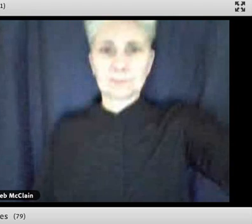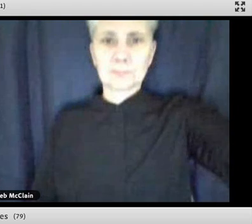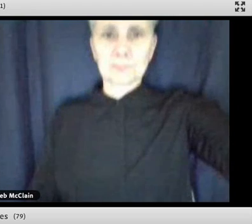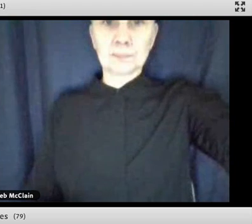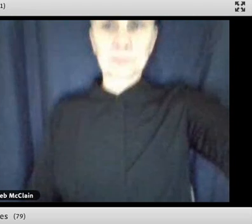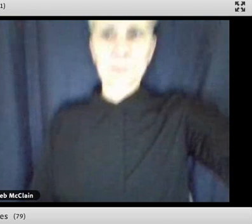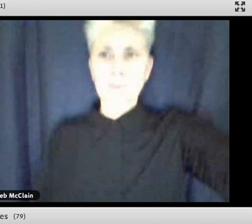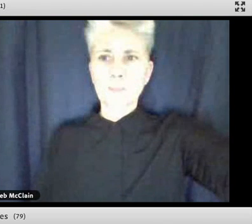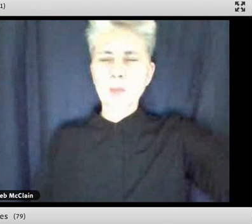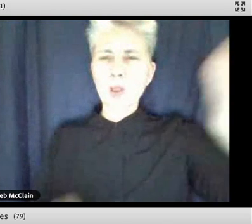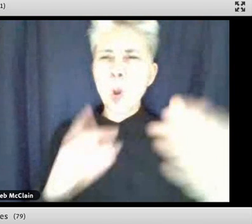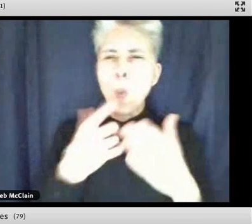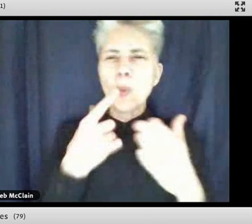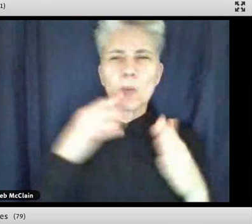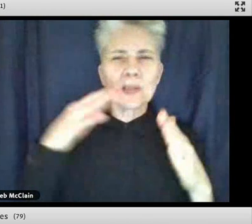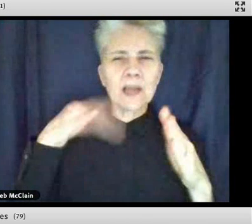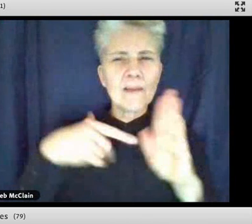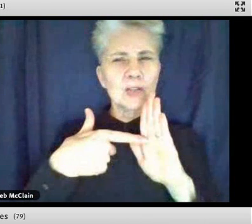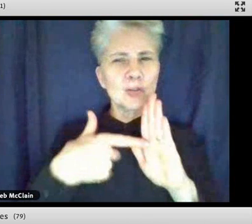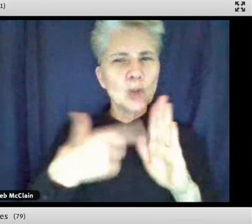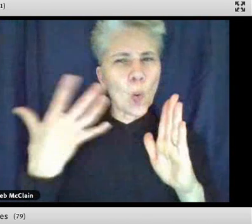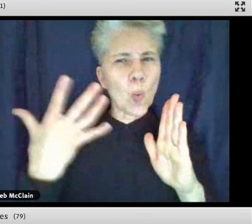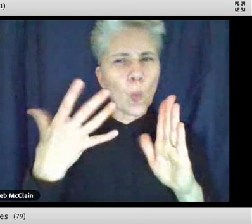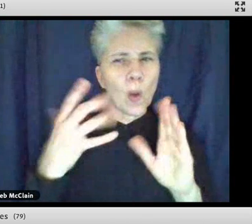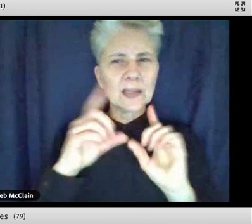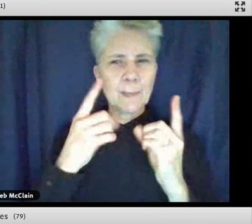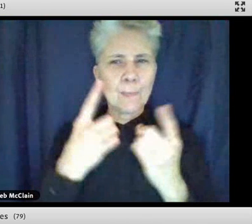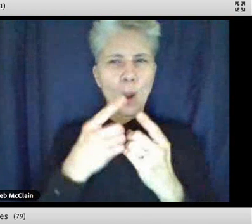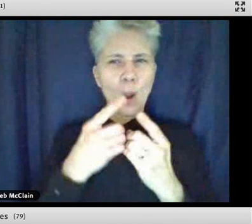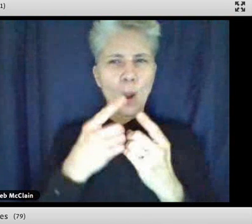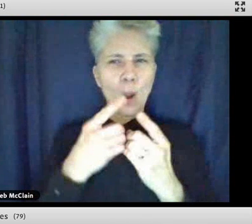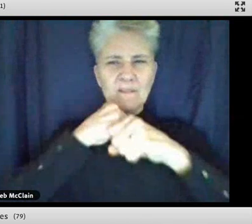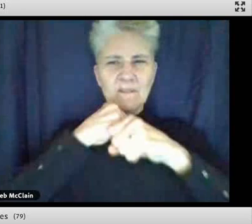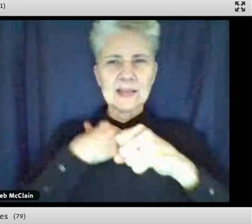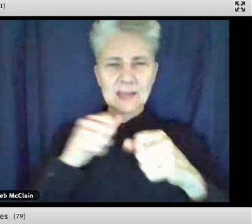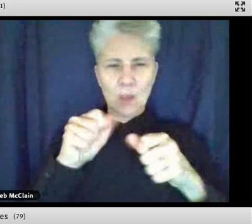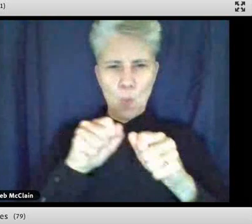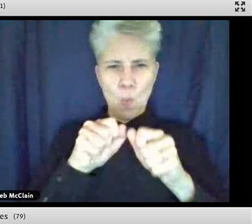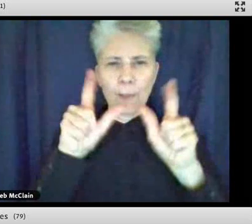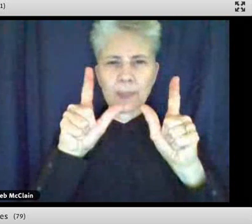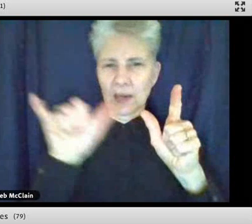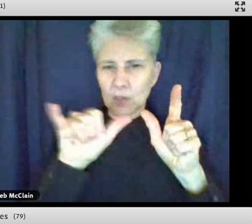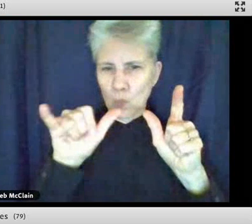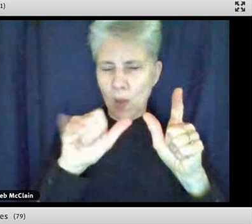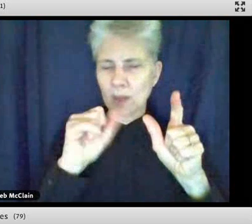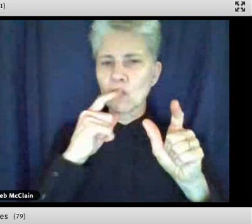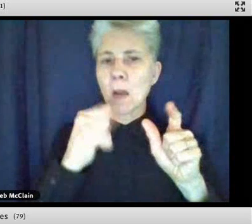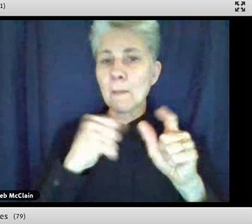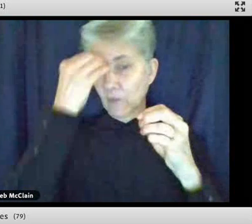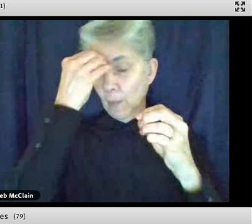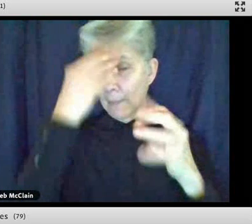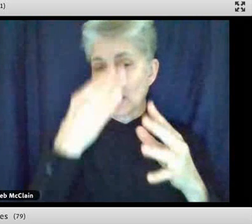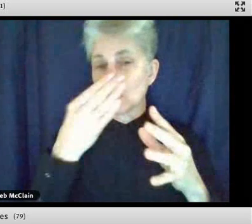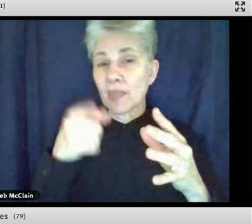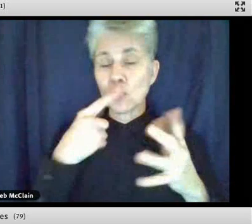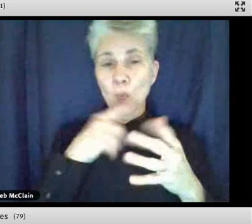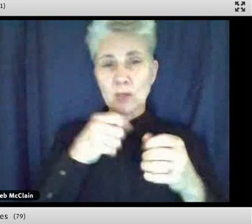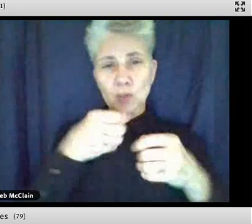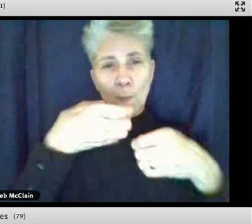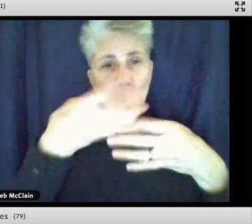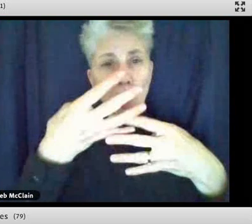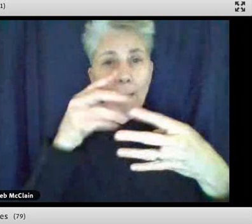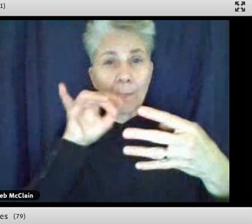show you, didn't mention, is also the Department of Defense has got a website. So there may be some information there that you'd like to look at. Okay,